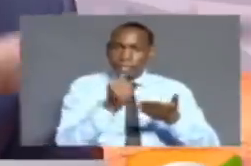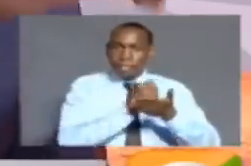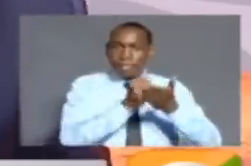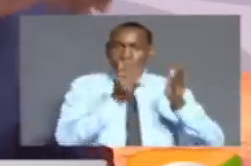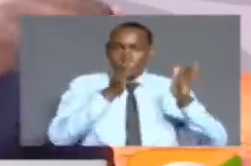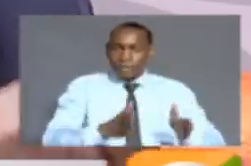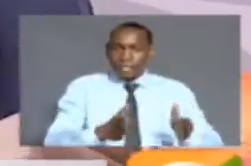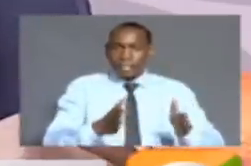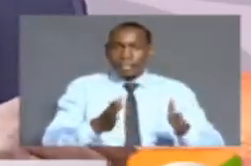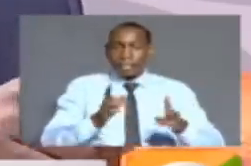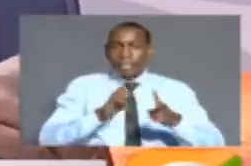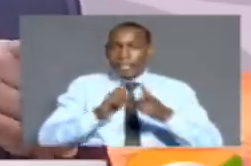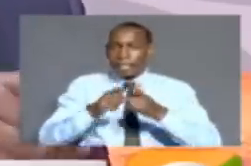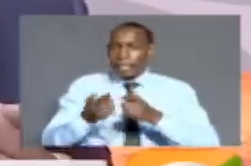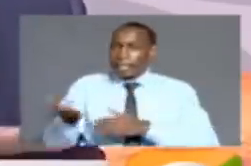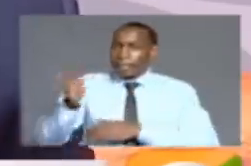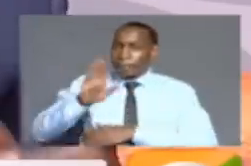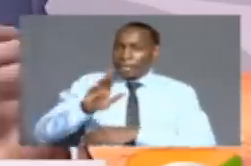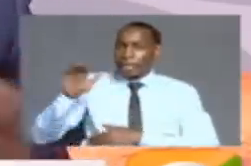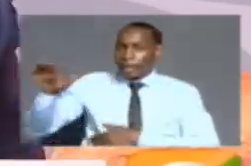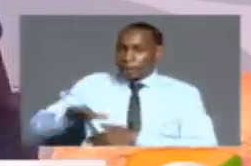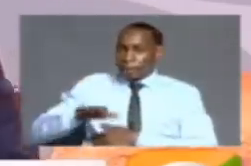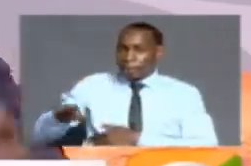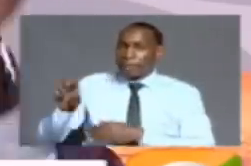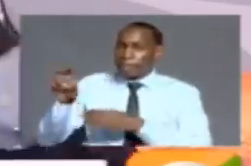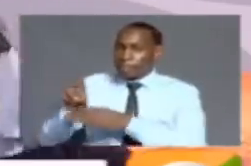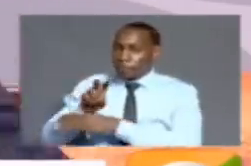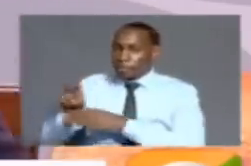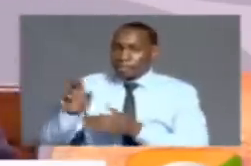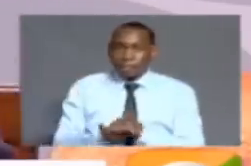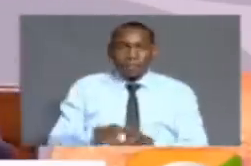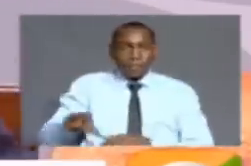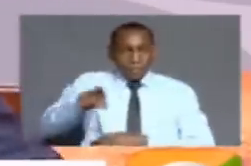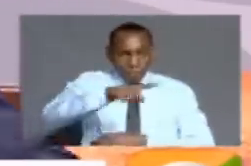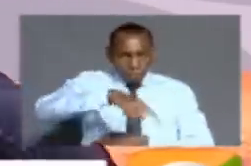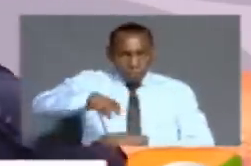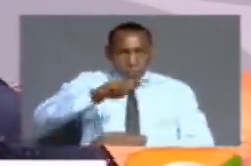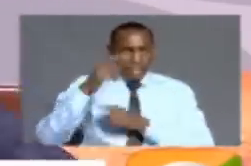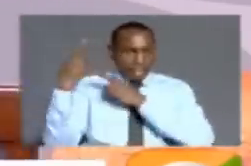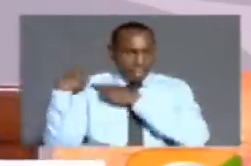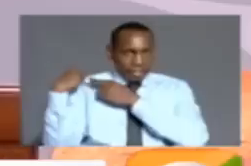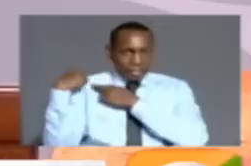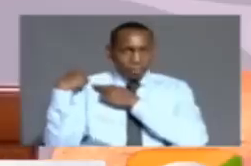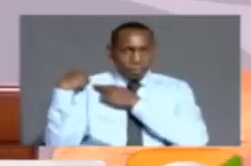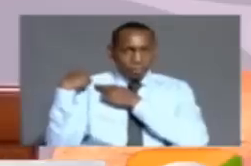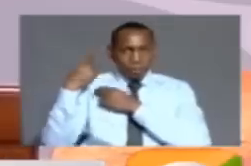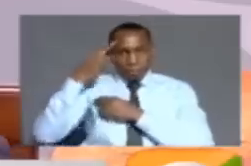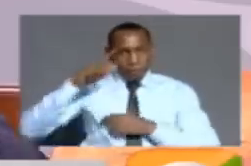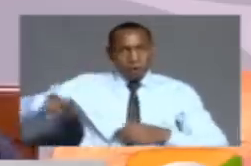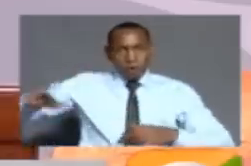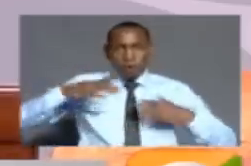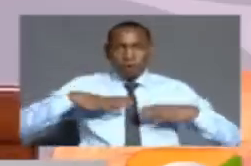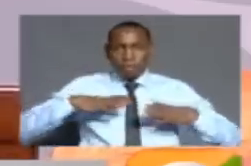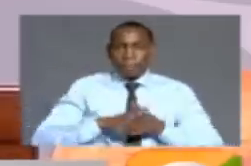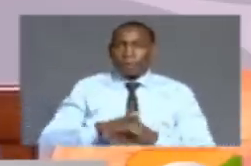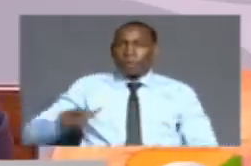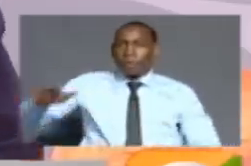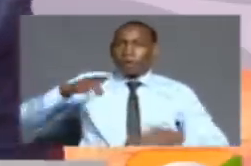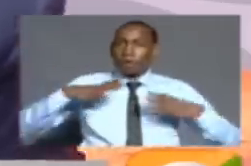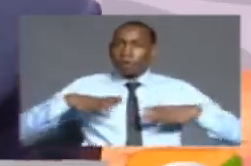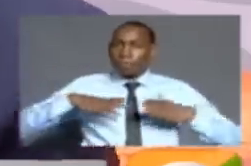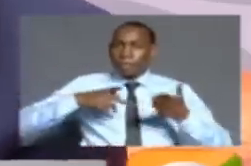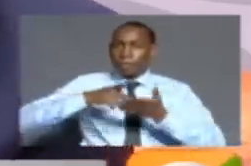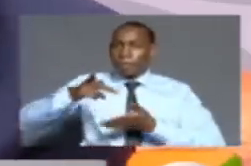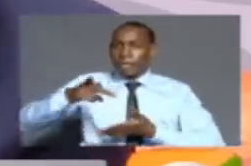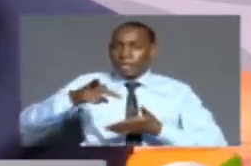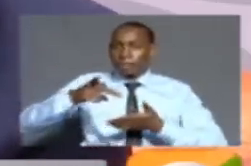comes back to us in Parliament to oversight. We are responsible for Wanjiko. Wanjiko gives us money